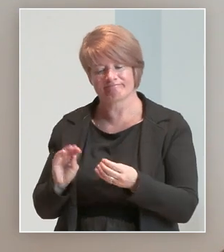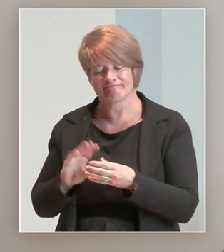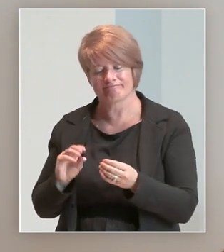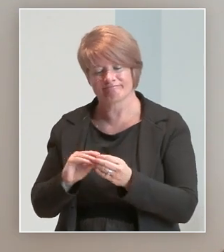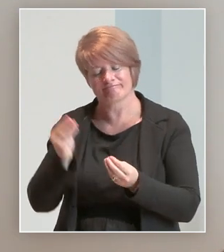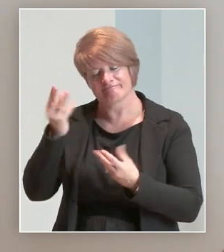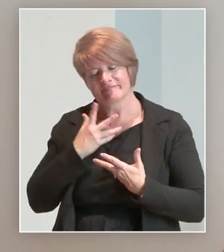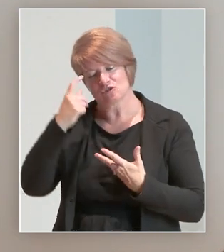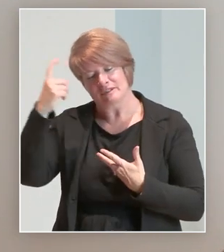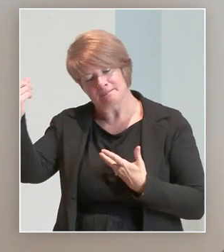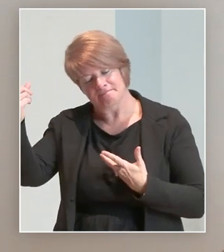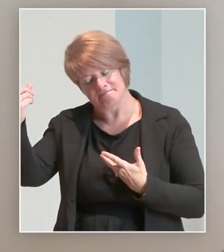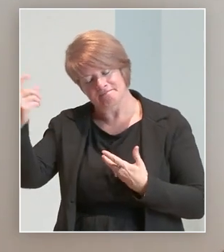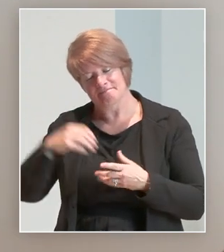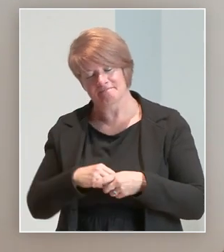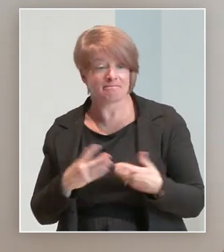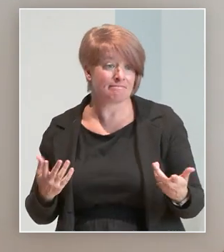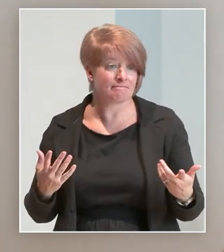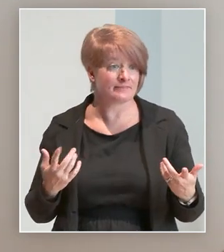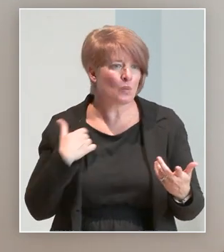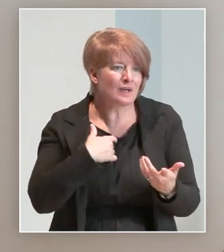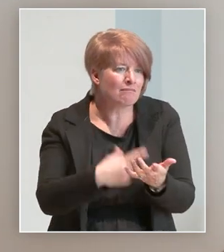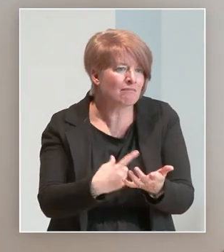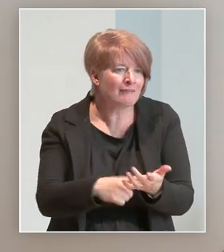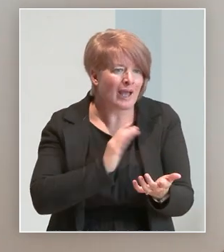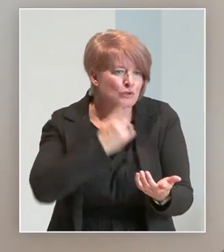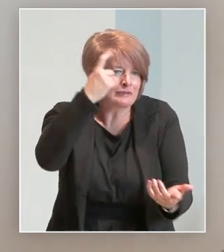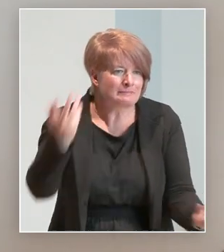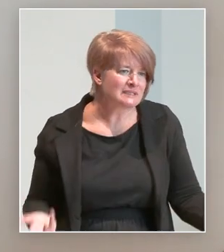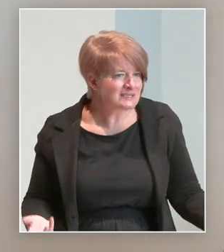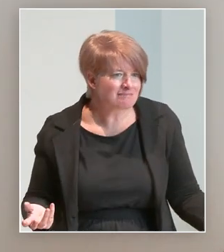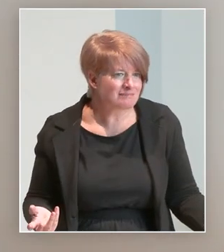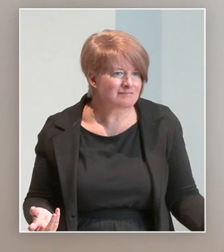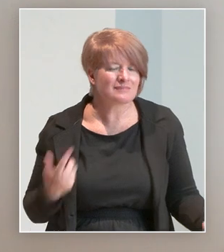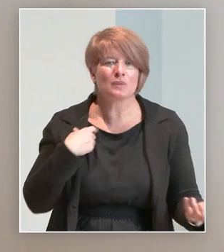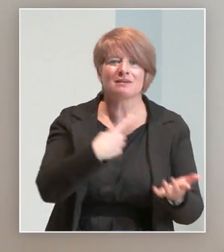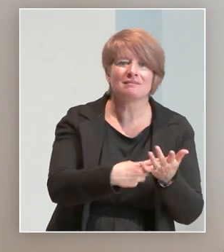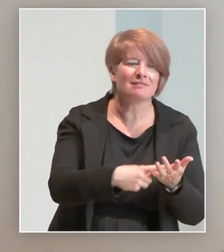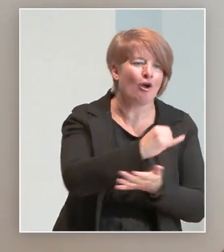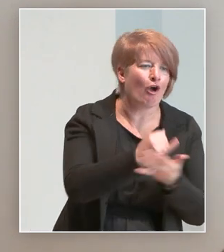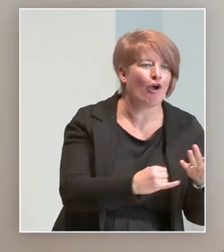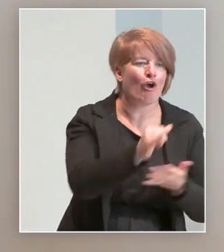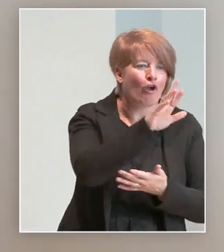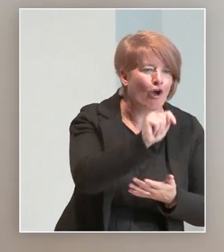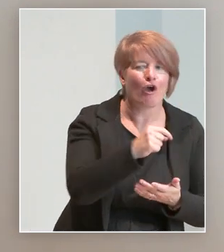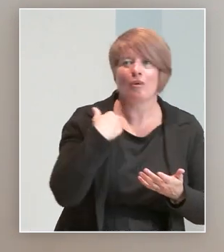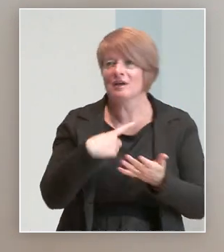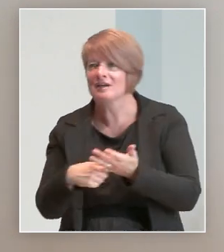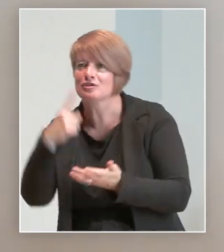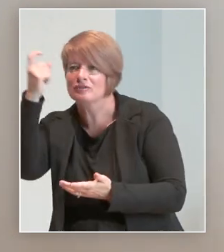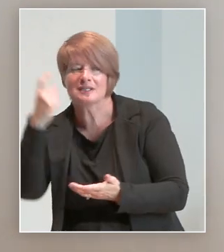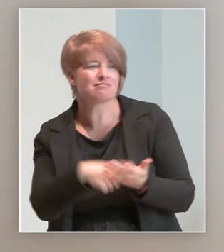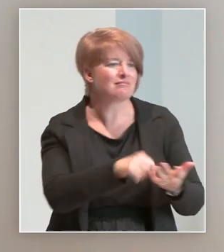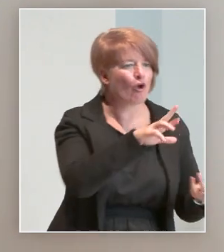of a dream she had because this is what we do. We talk about our dreams the way we talk about our art practice. She says